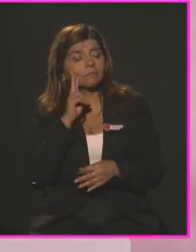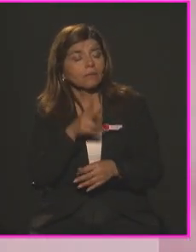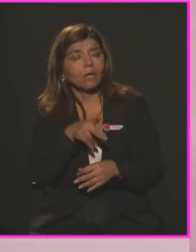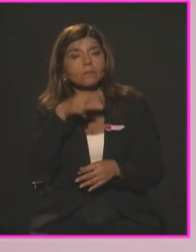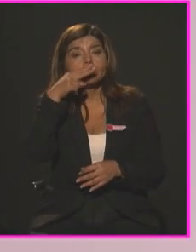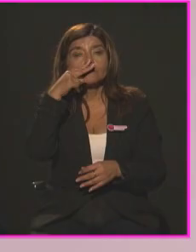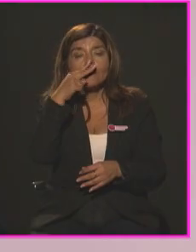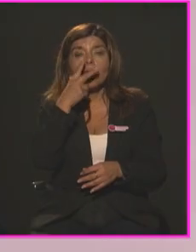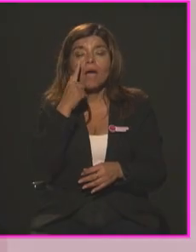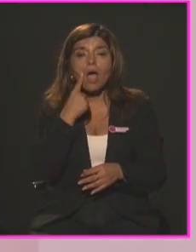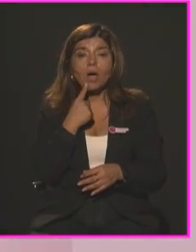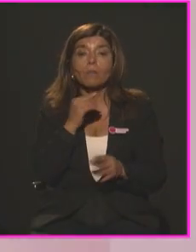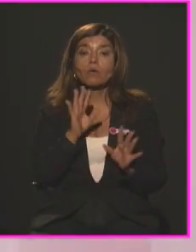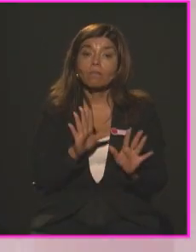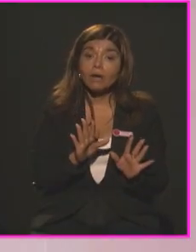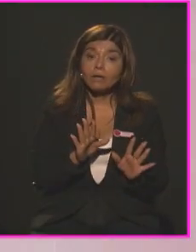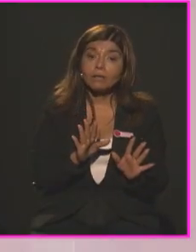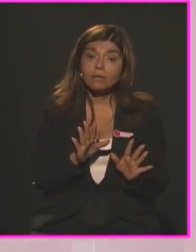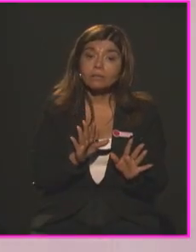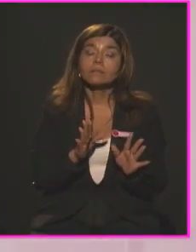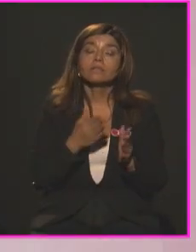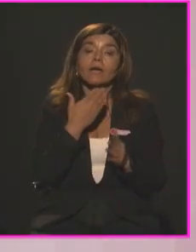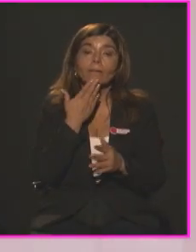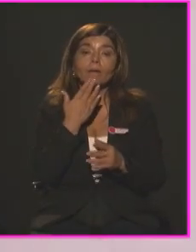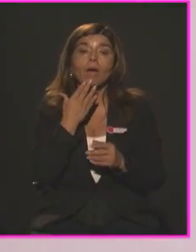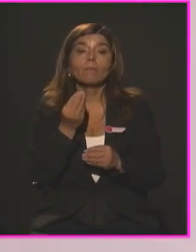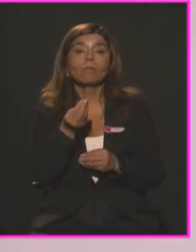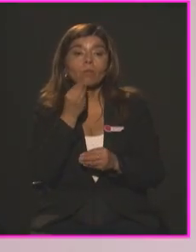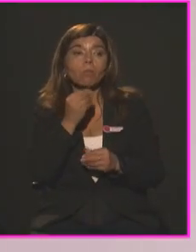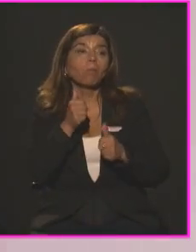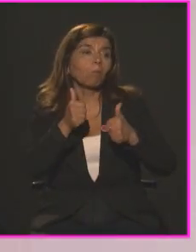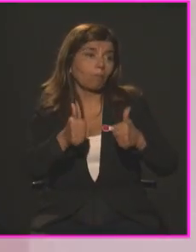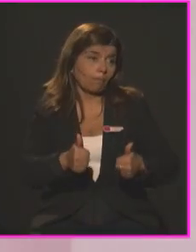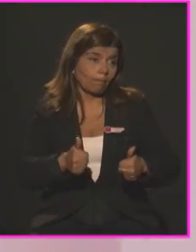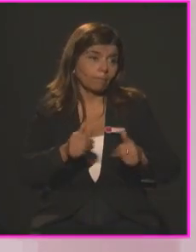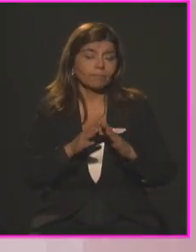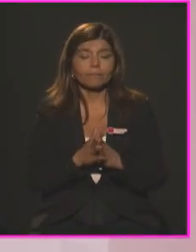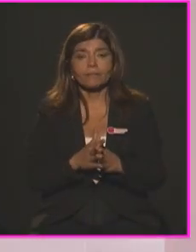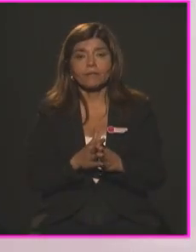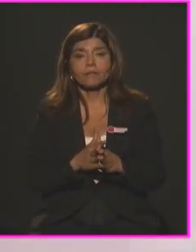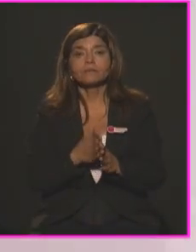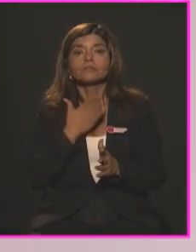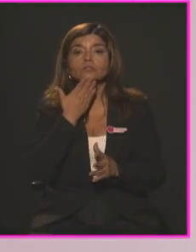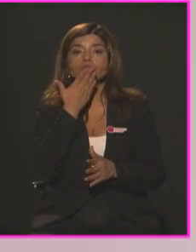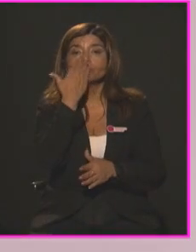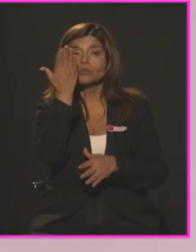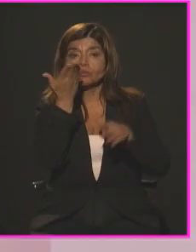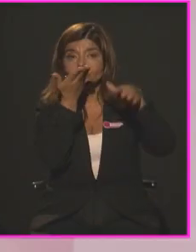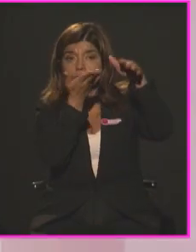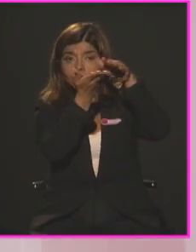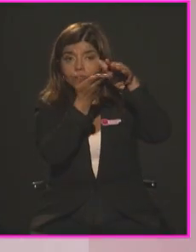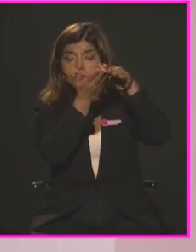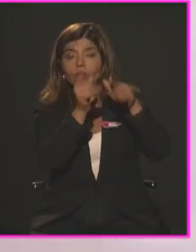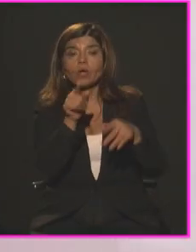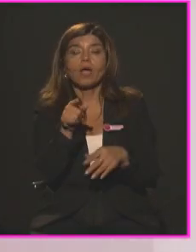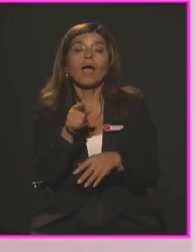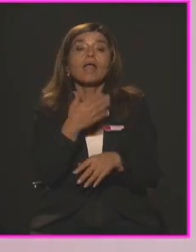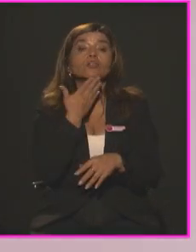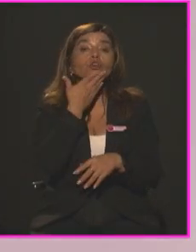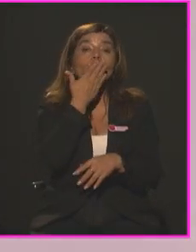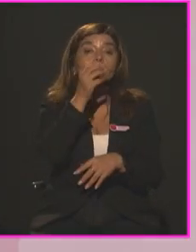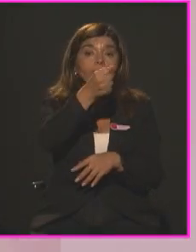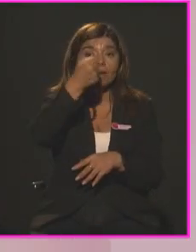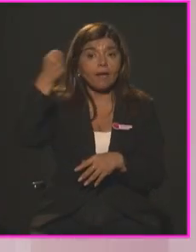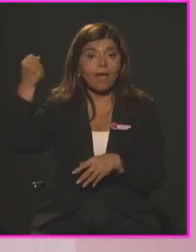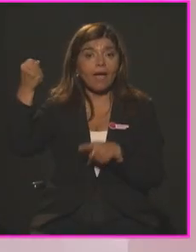probably okay to eat. Freeze your food. Your freezer is like a magic pause button. And you can